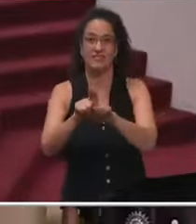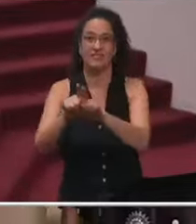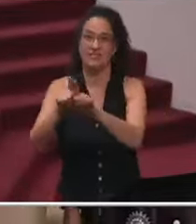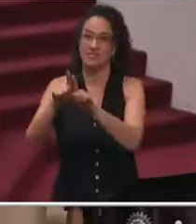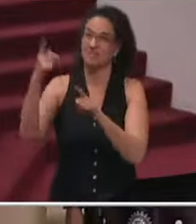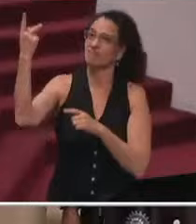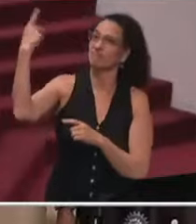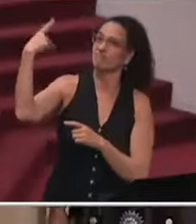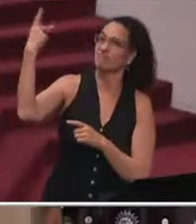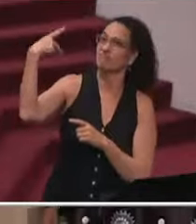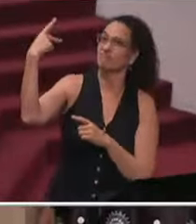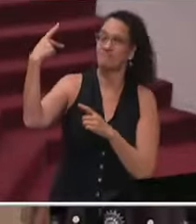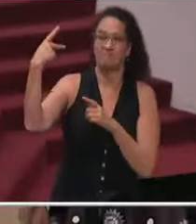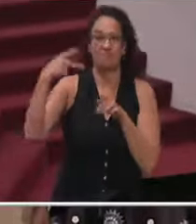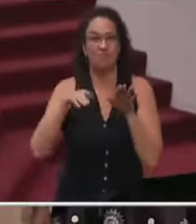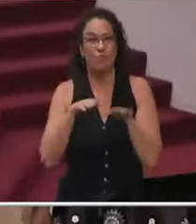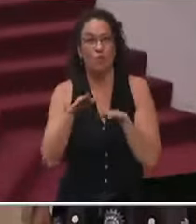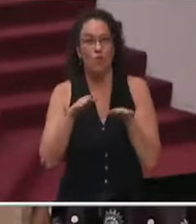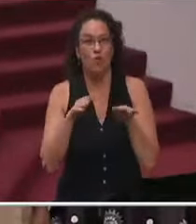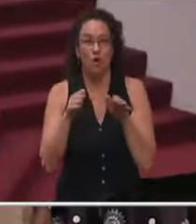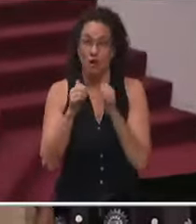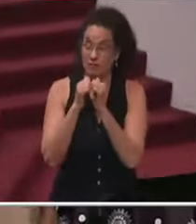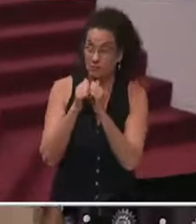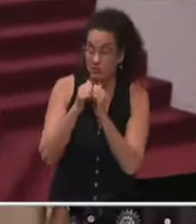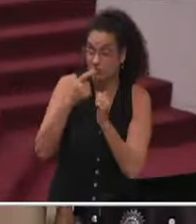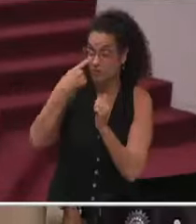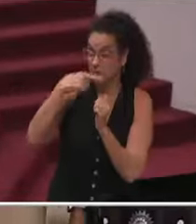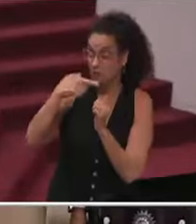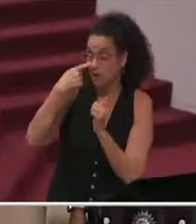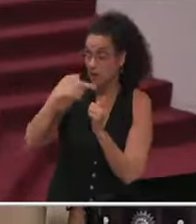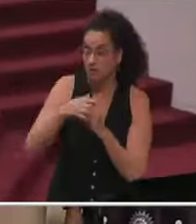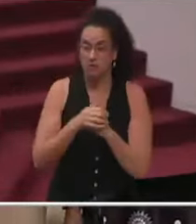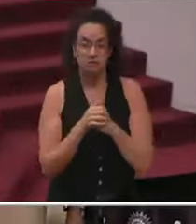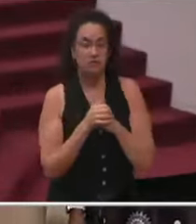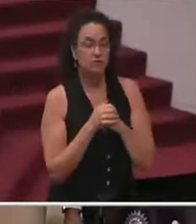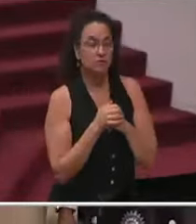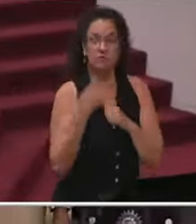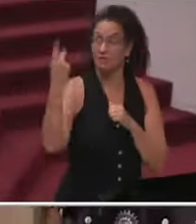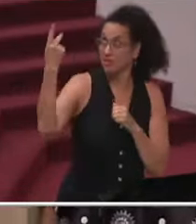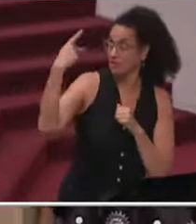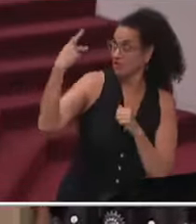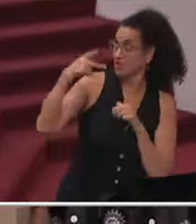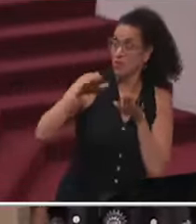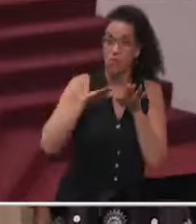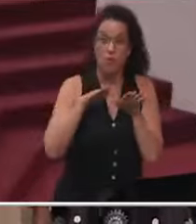Just one.